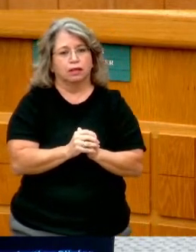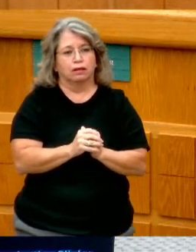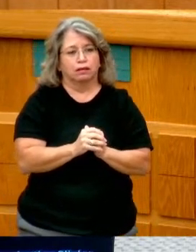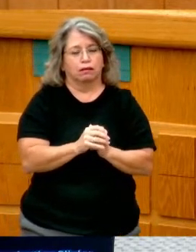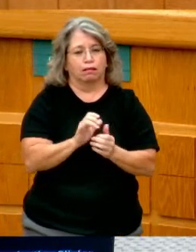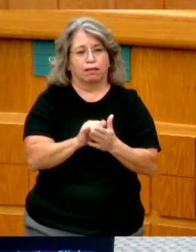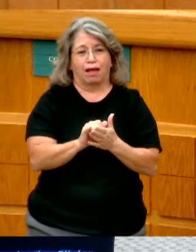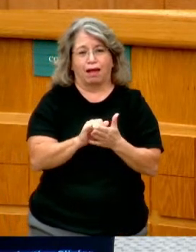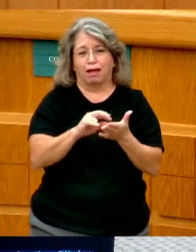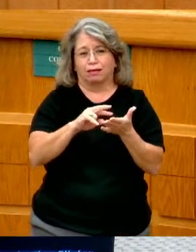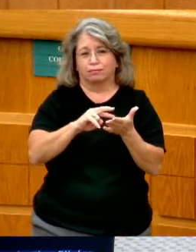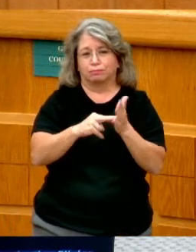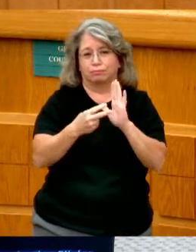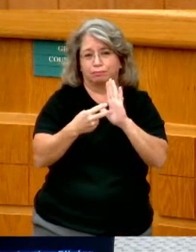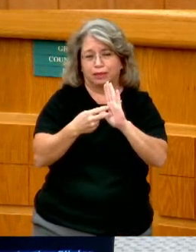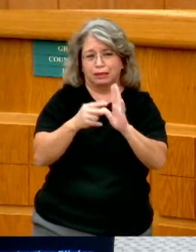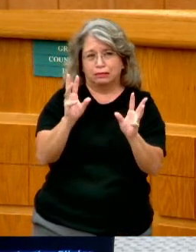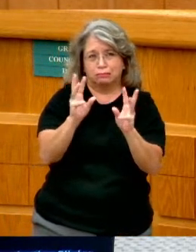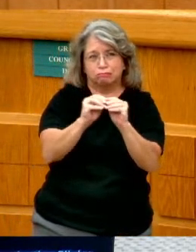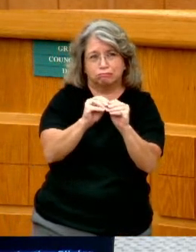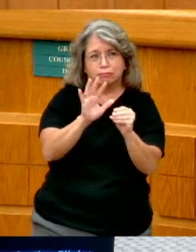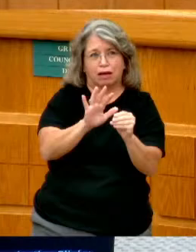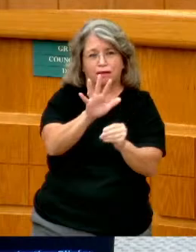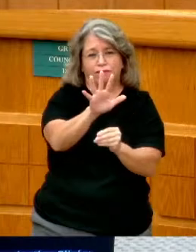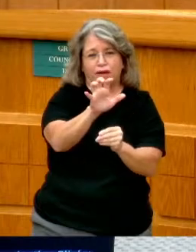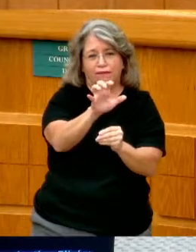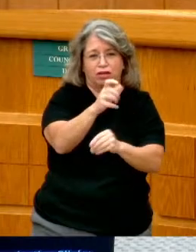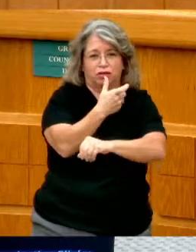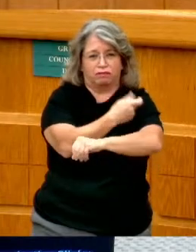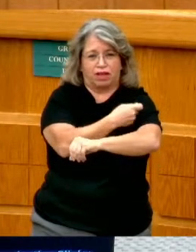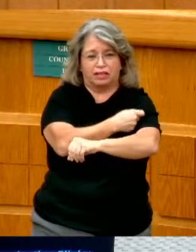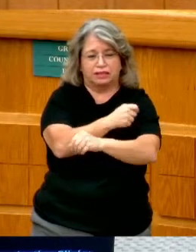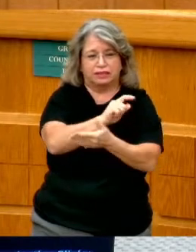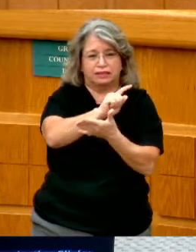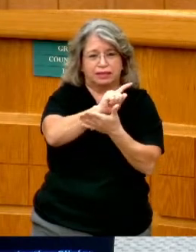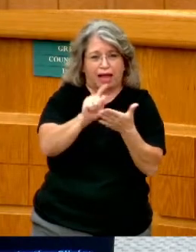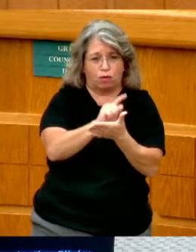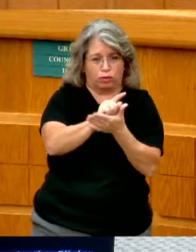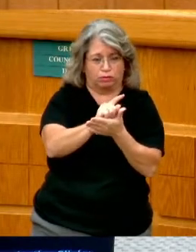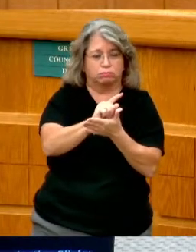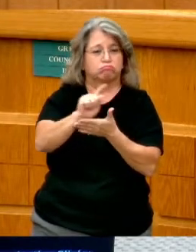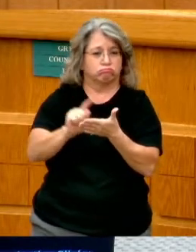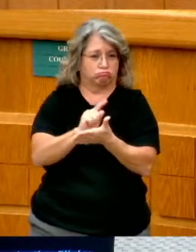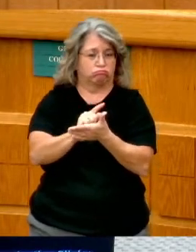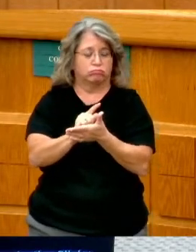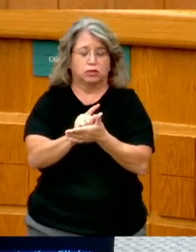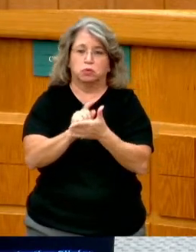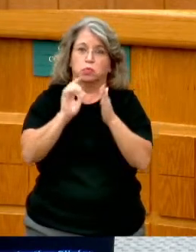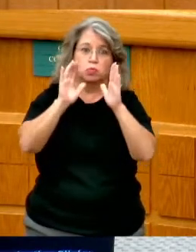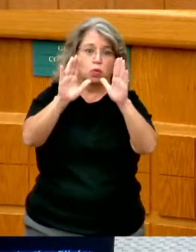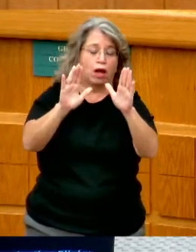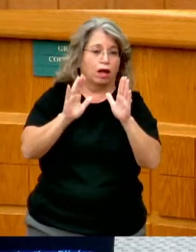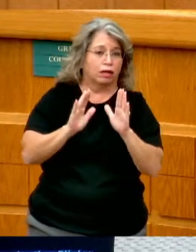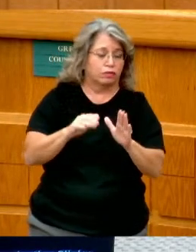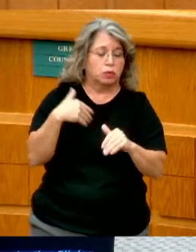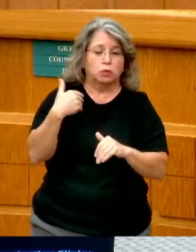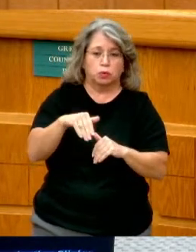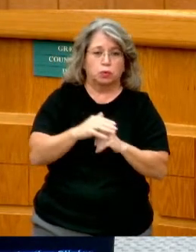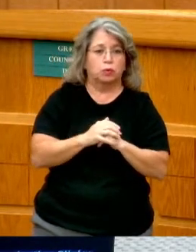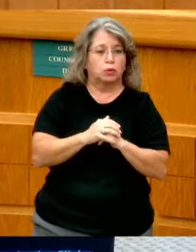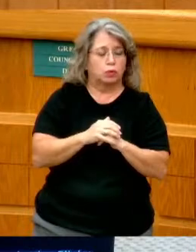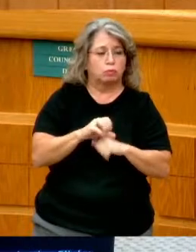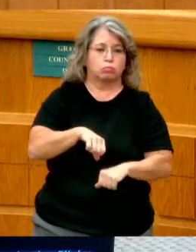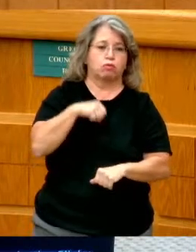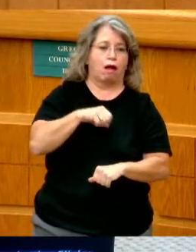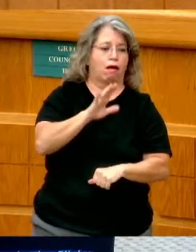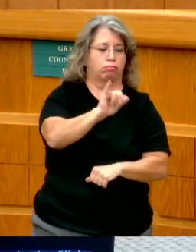500 vaccines every hour, which is just, it's wonderful that we're able to do that. And we're very proud of our team, and we thank